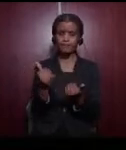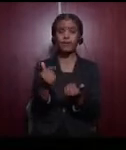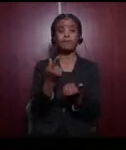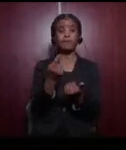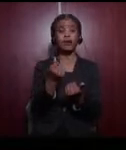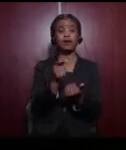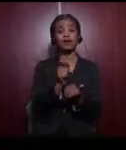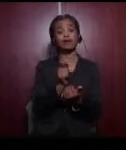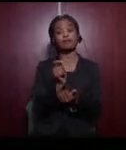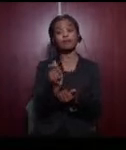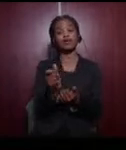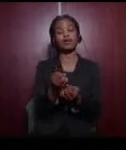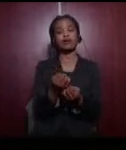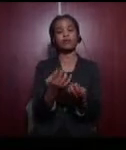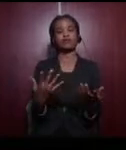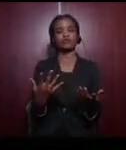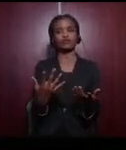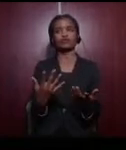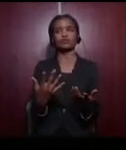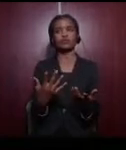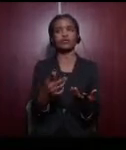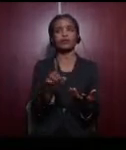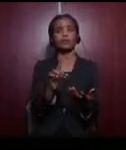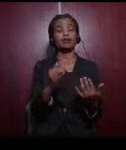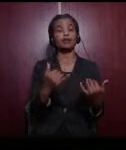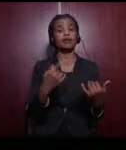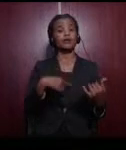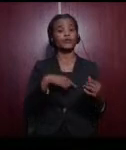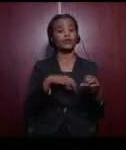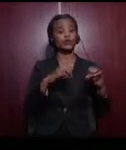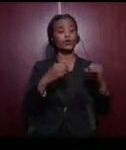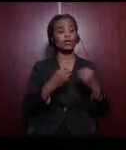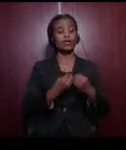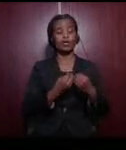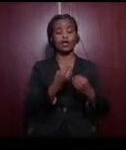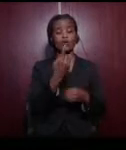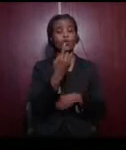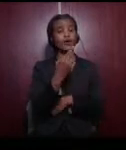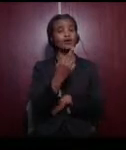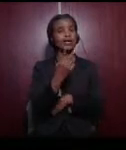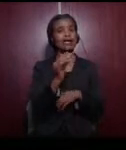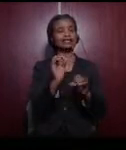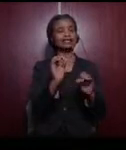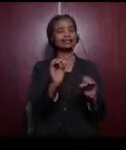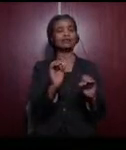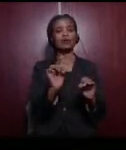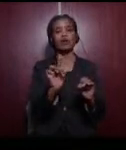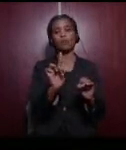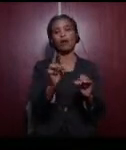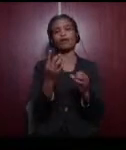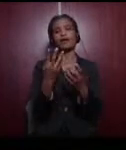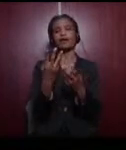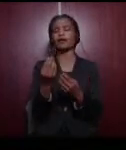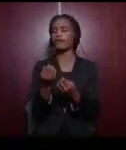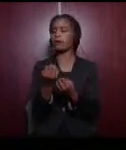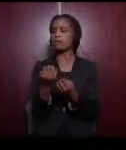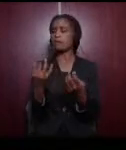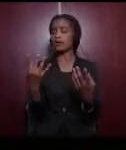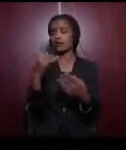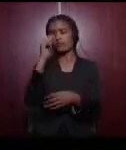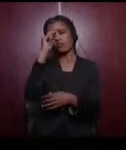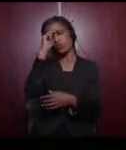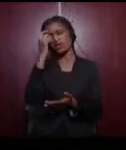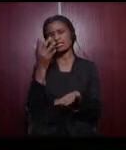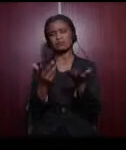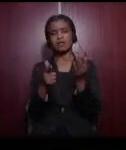an organization, we don't even have a 1 rand, but we've got 700 boys which want to attend the program. How do